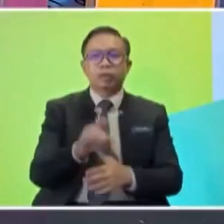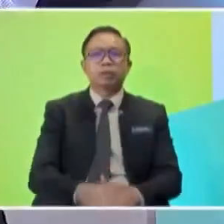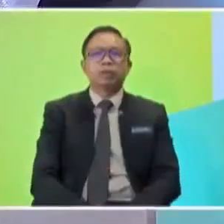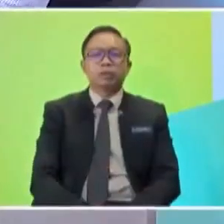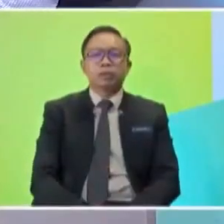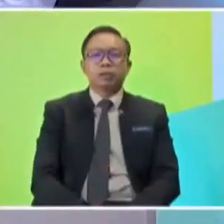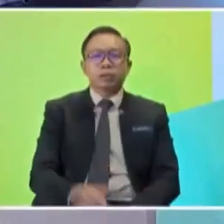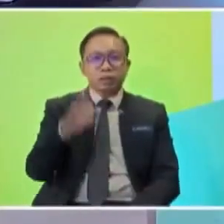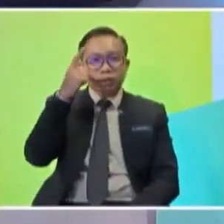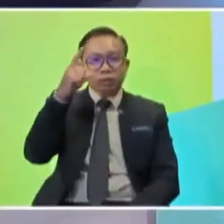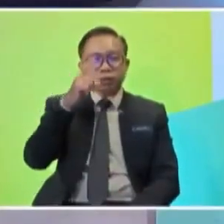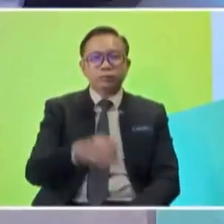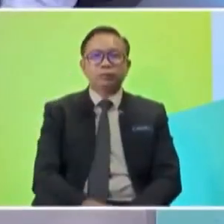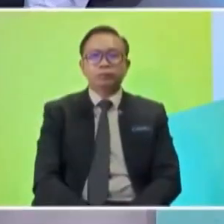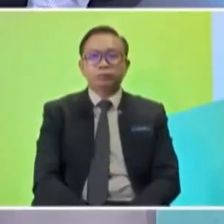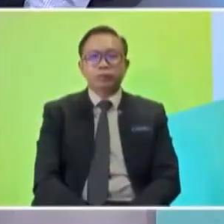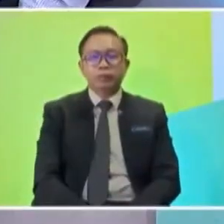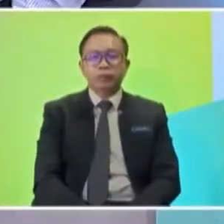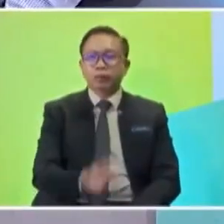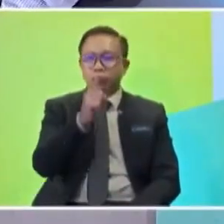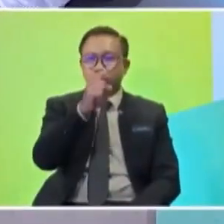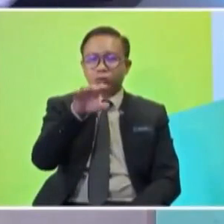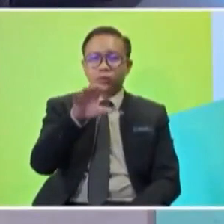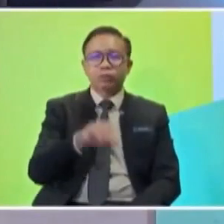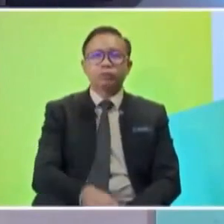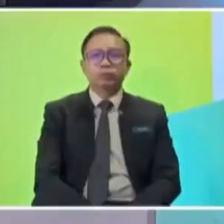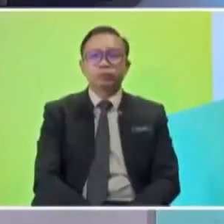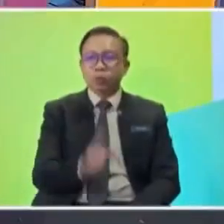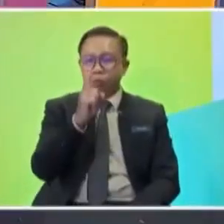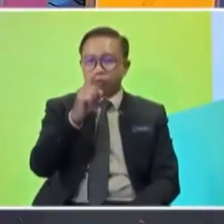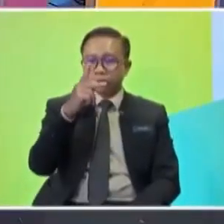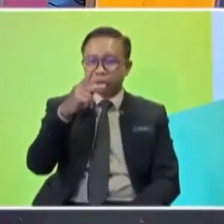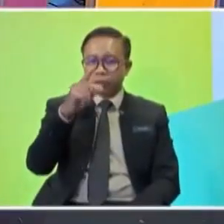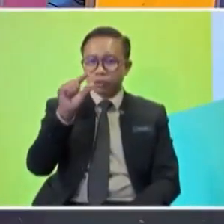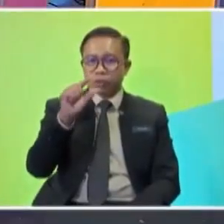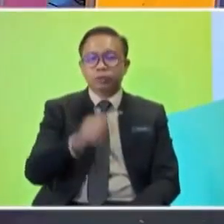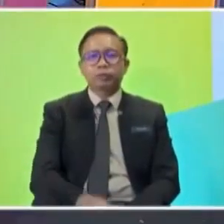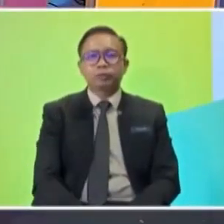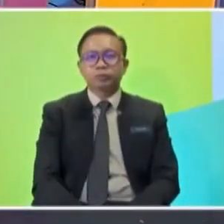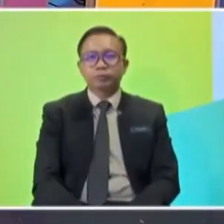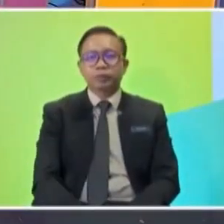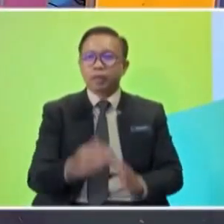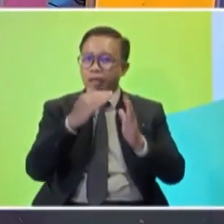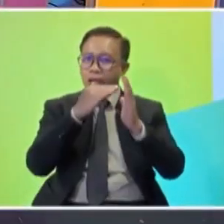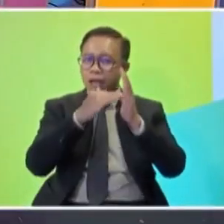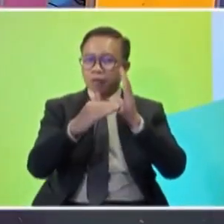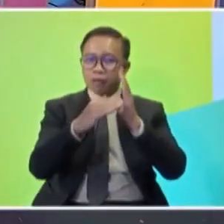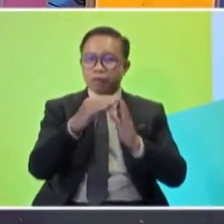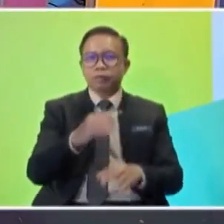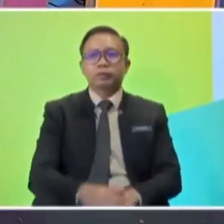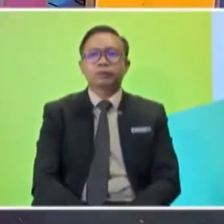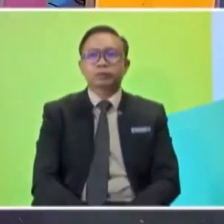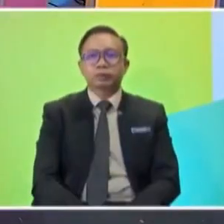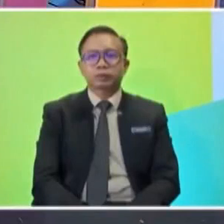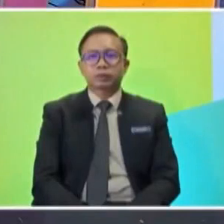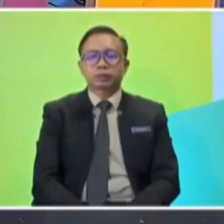Let's look at this graphic. Okay, this is one whole, which is 1 kilogram. So now you have half kilogram. Yes. So half